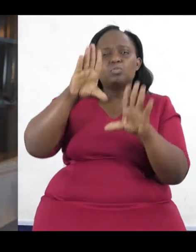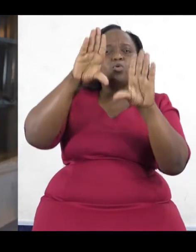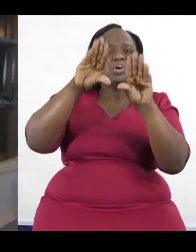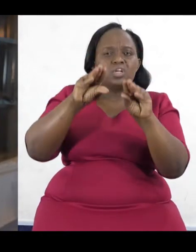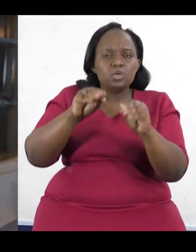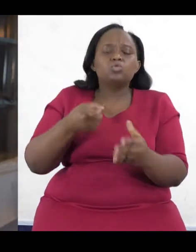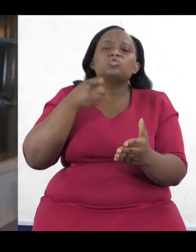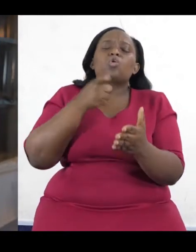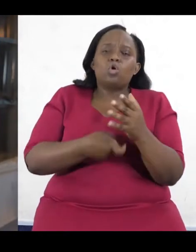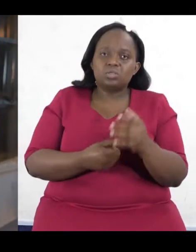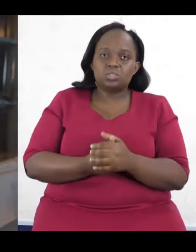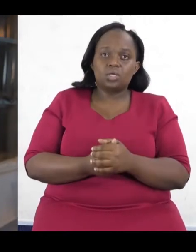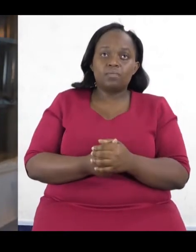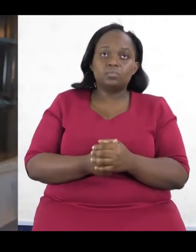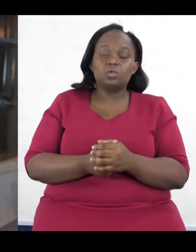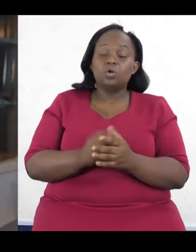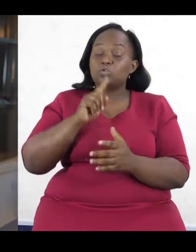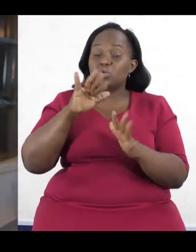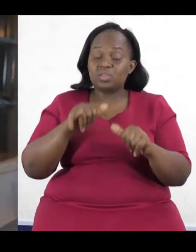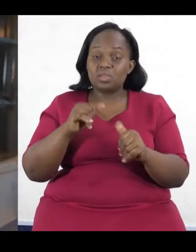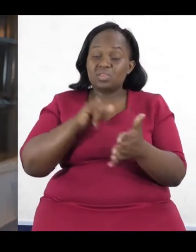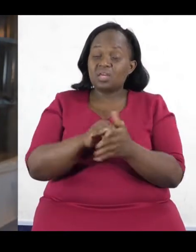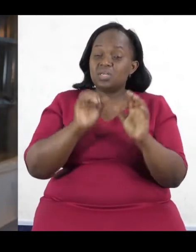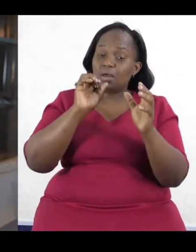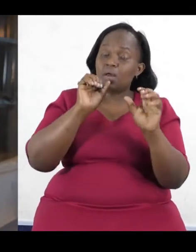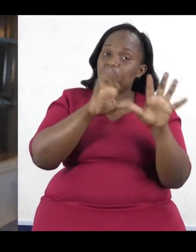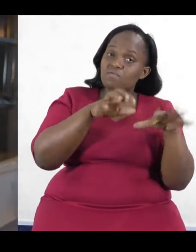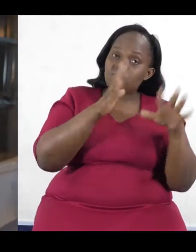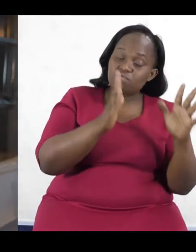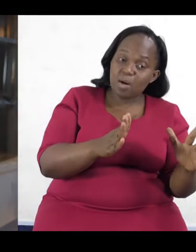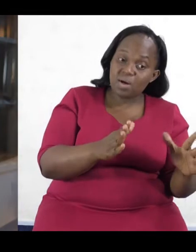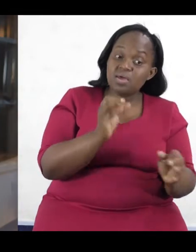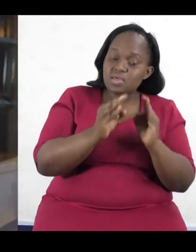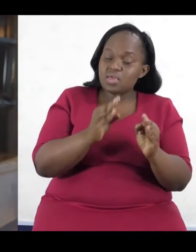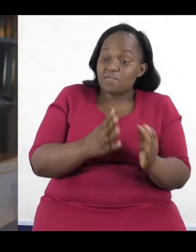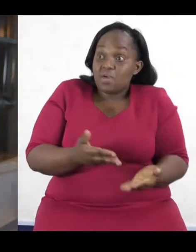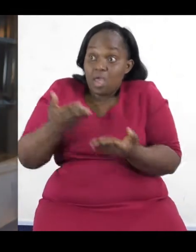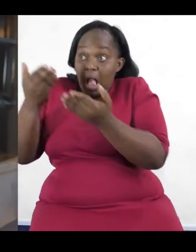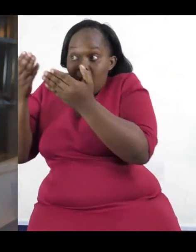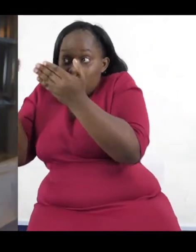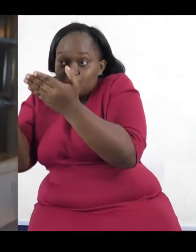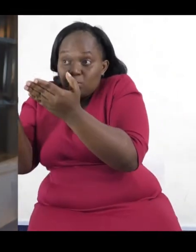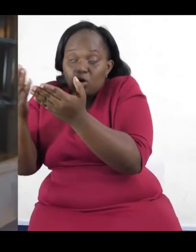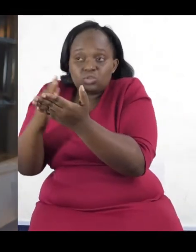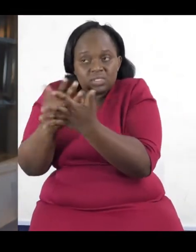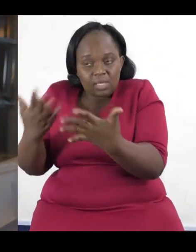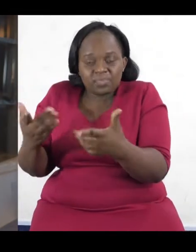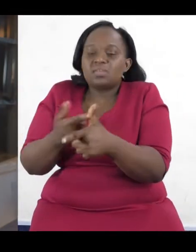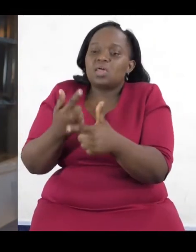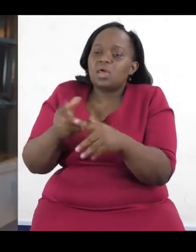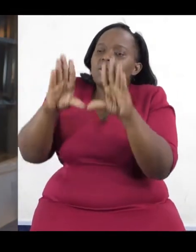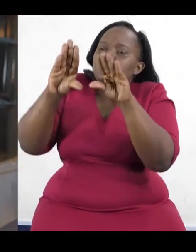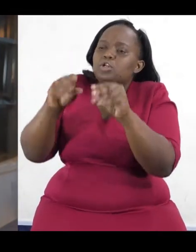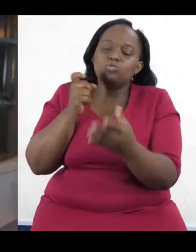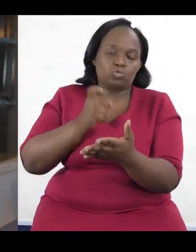export subsidy, so that they encourage farmers. If you export this amount, we give you this subsidy, okay?